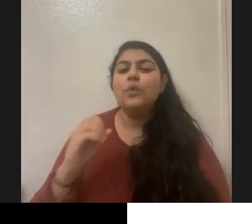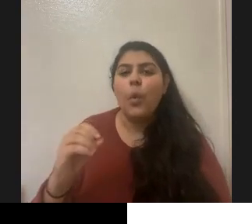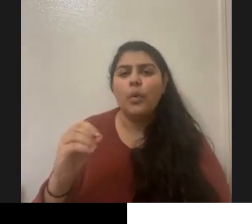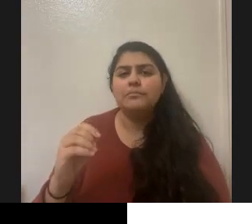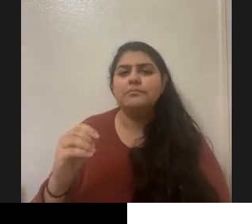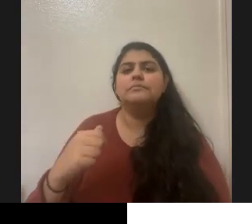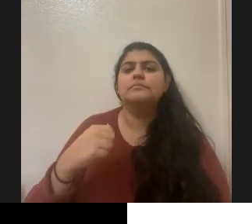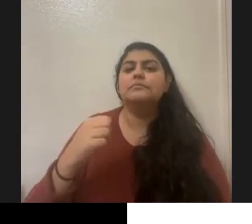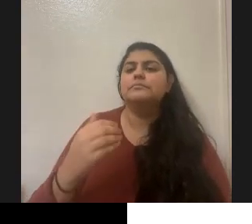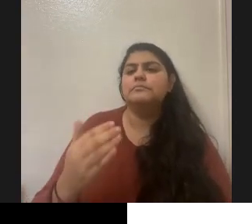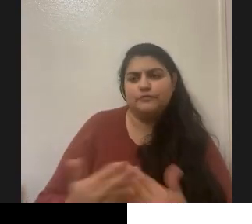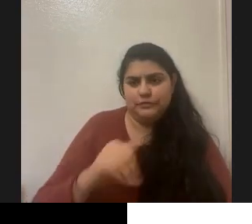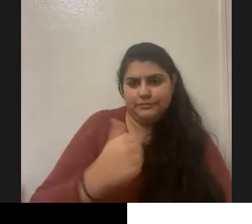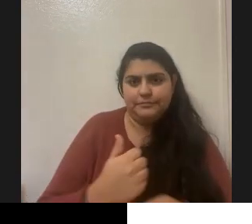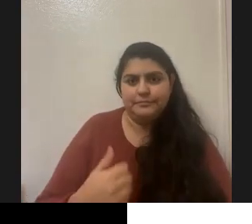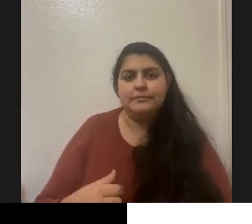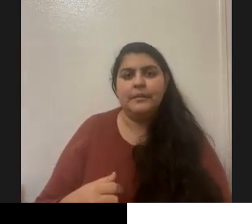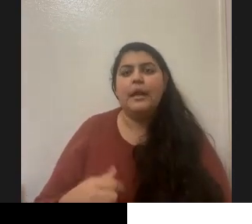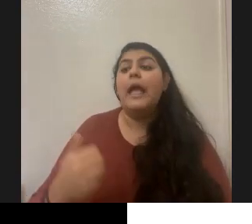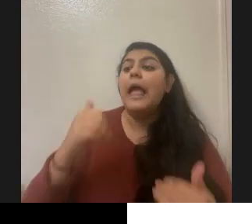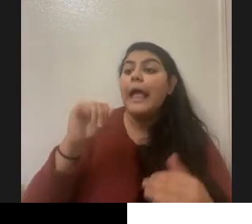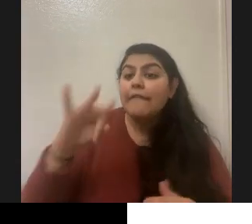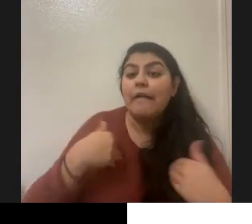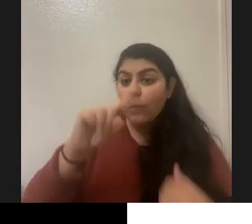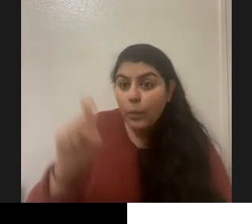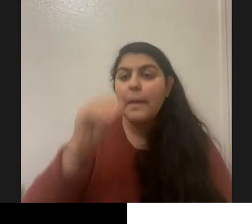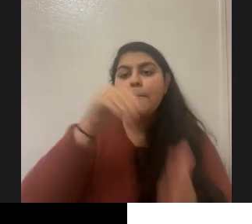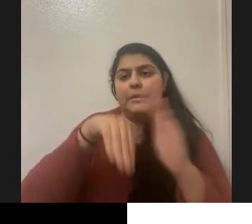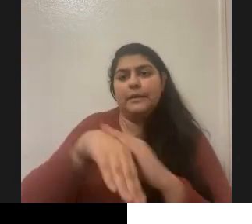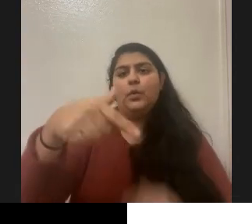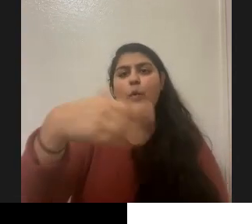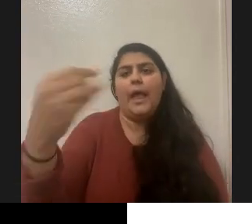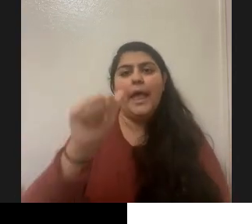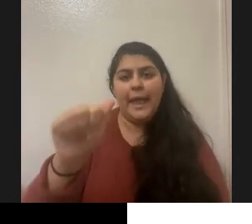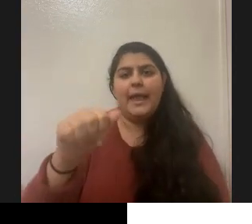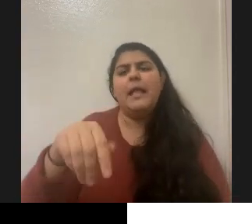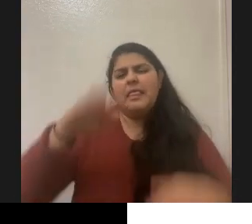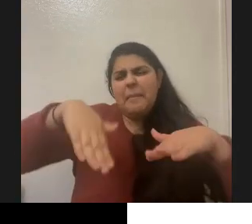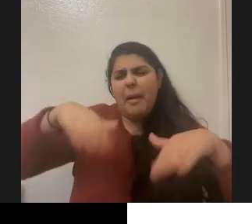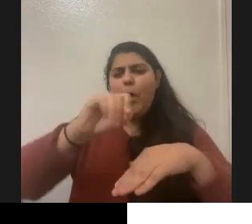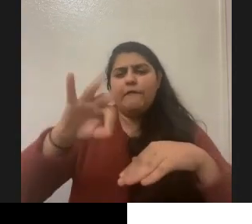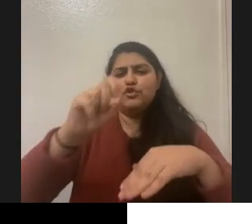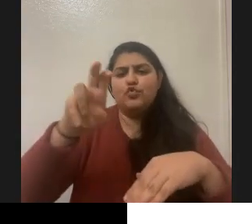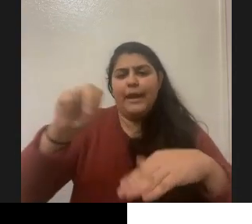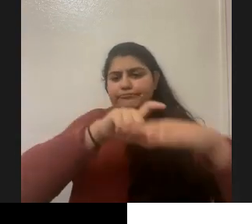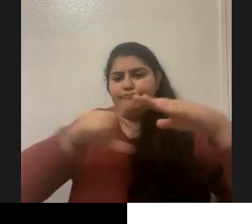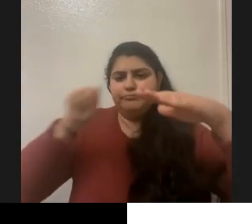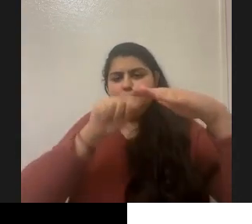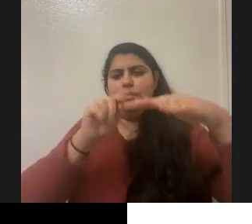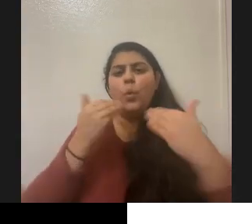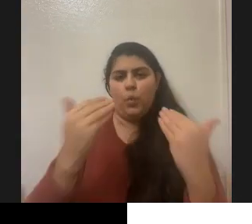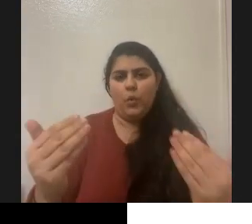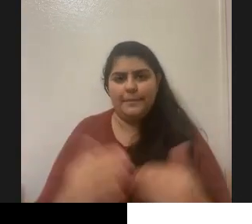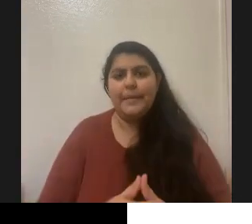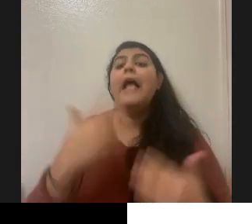have questions, please put them in the Q&A. You can find that at the bottom of your screen. Looks like we already have questions coming